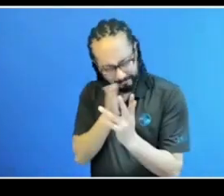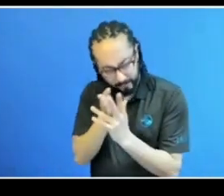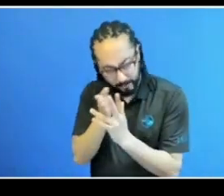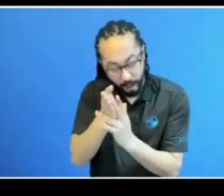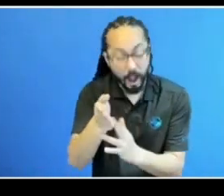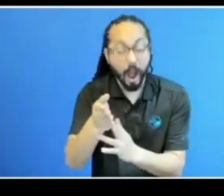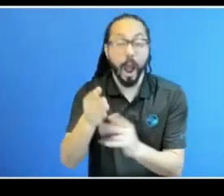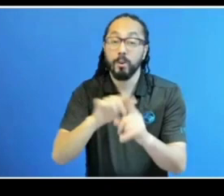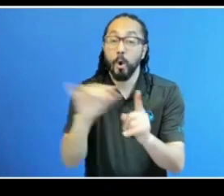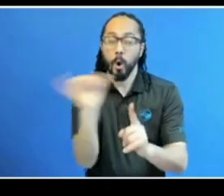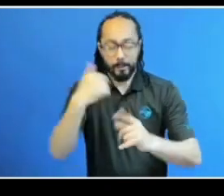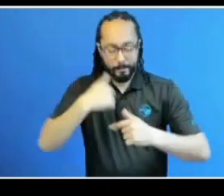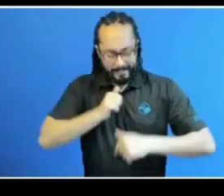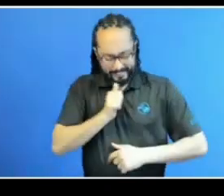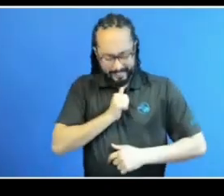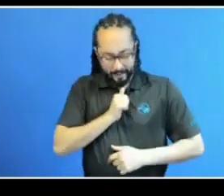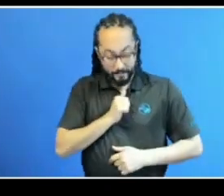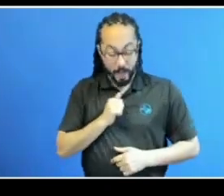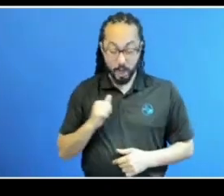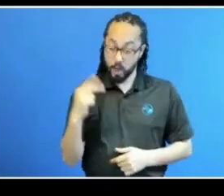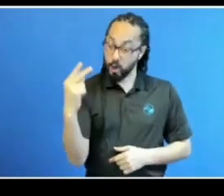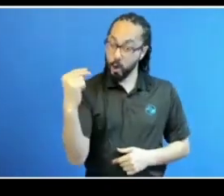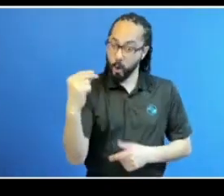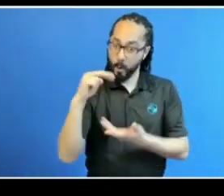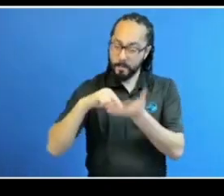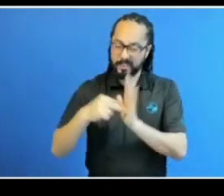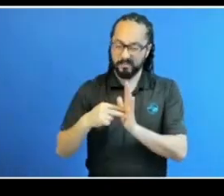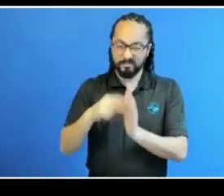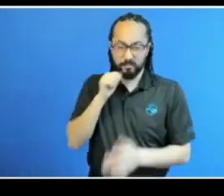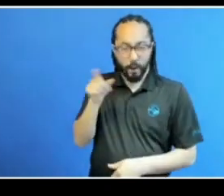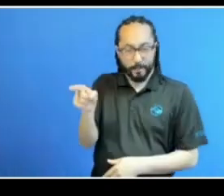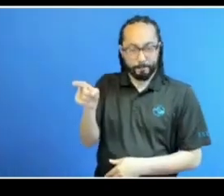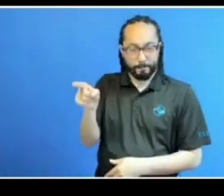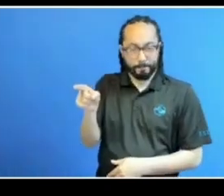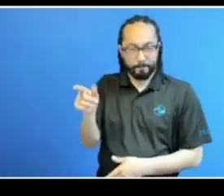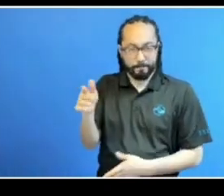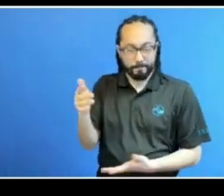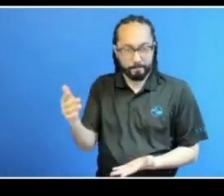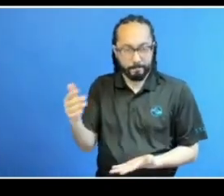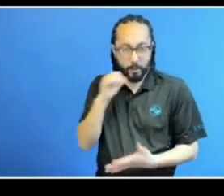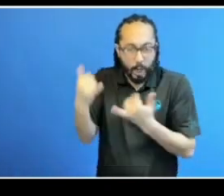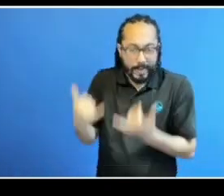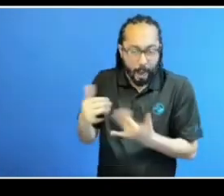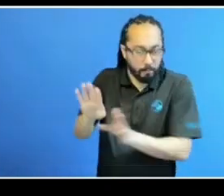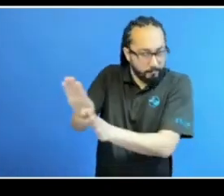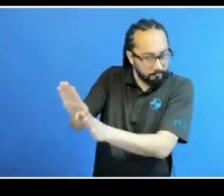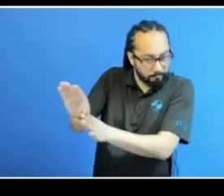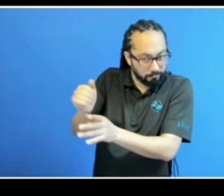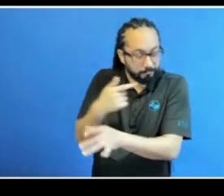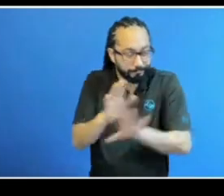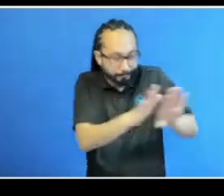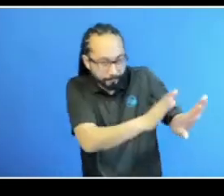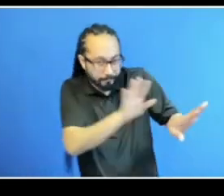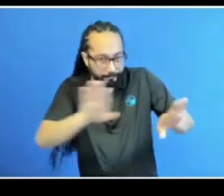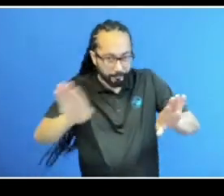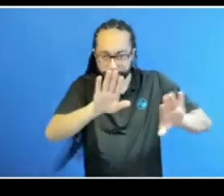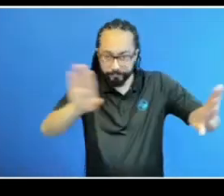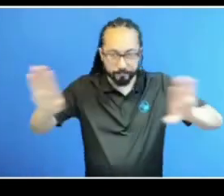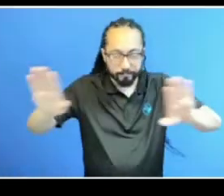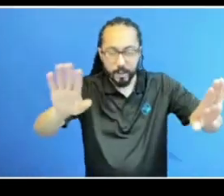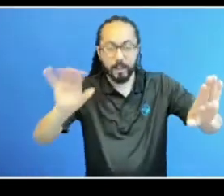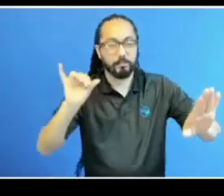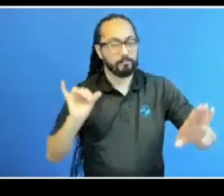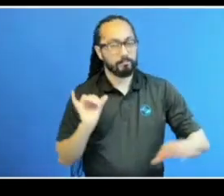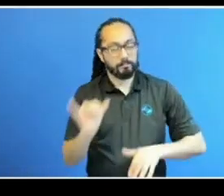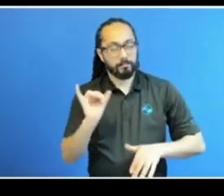know what, a no means not now, or a no means this isn't the right opportunity. And so I've had to really learn how to